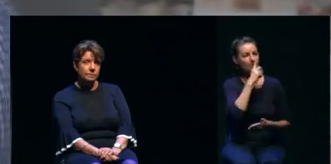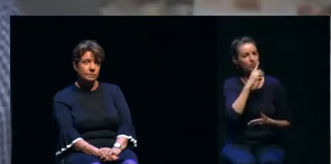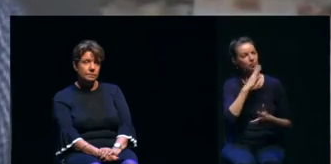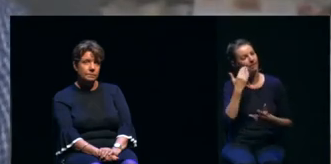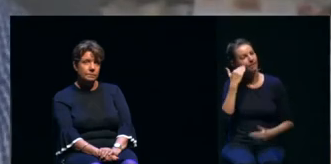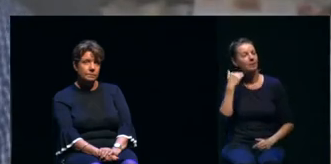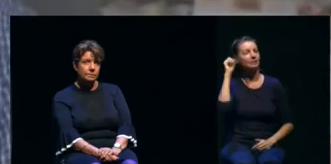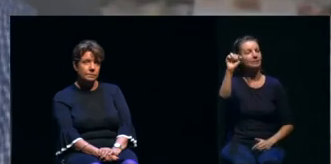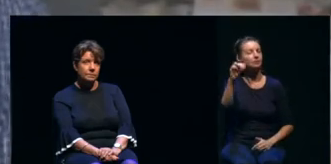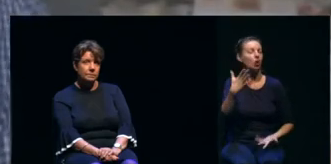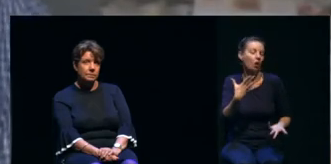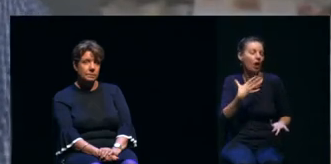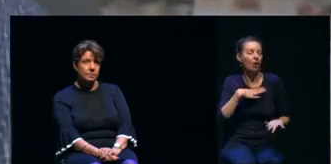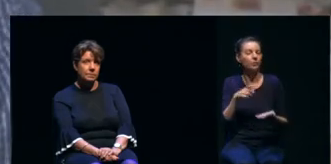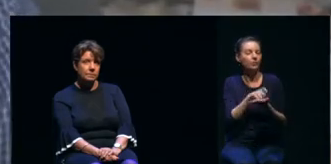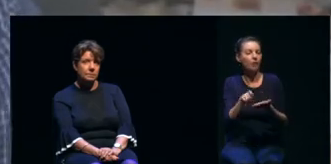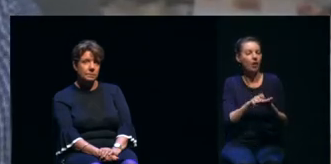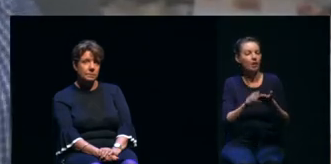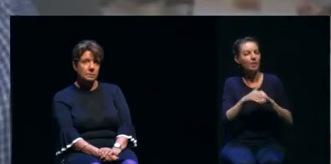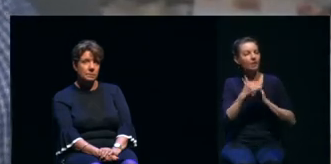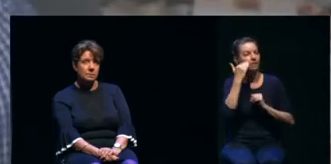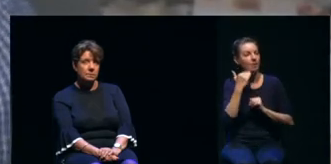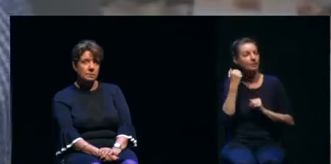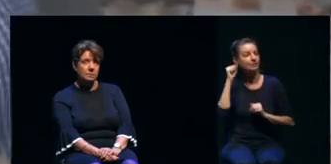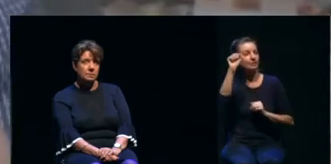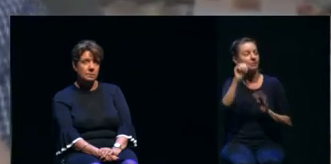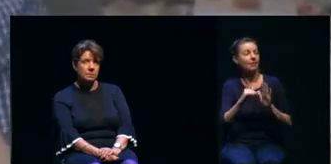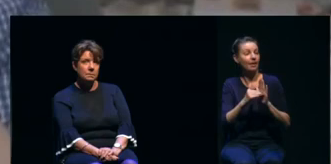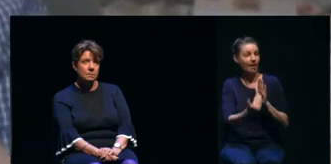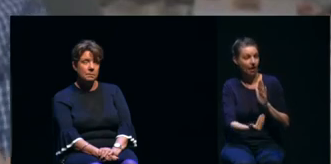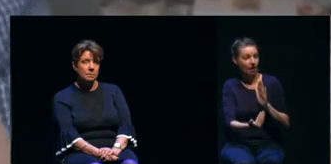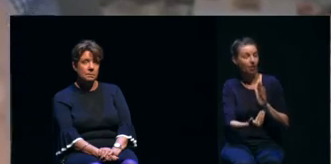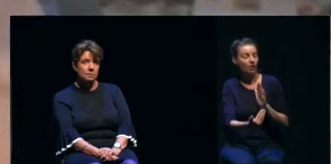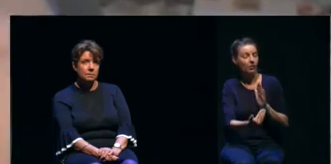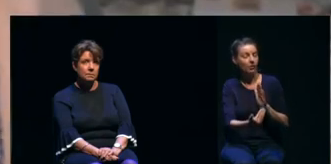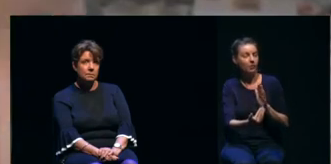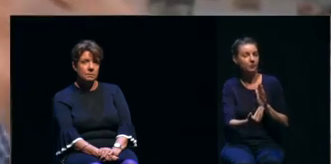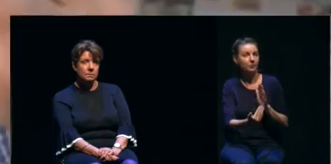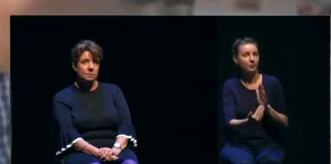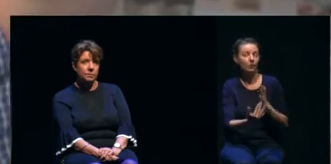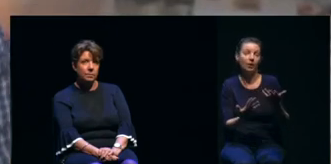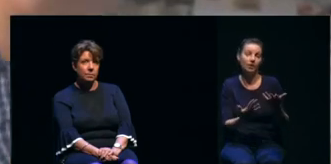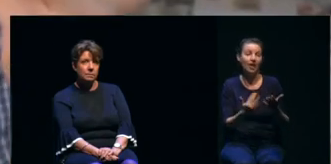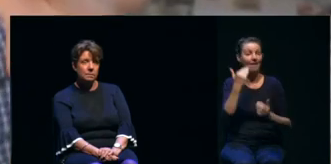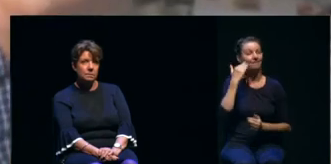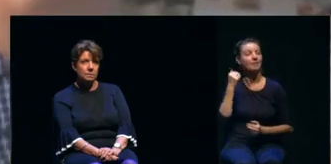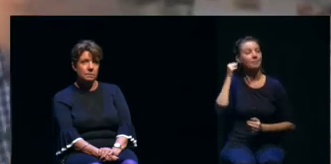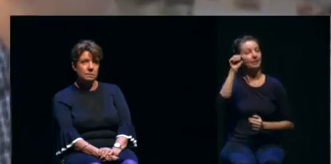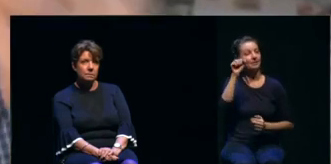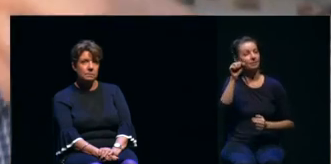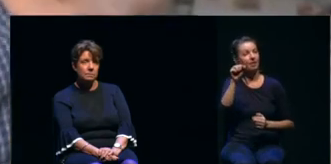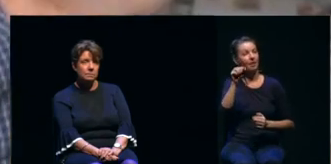So I wanted to write about how feminism now can, you know, the only Feminism is the